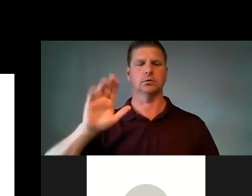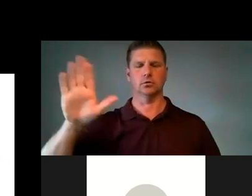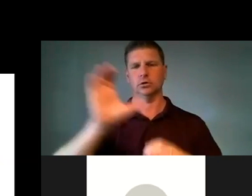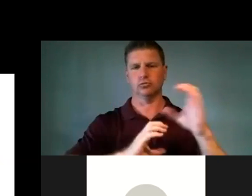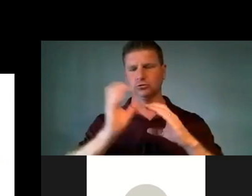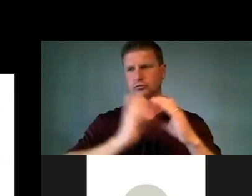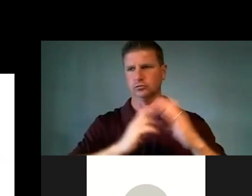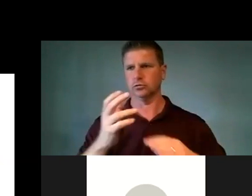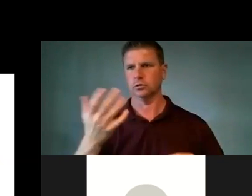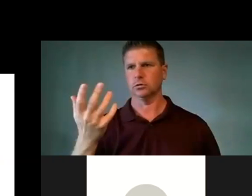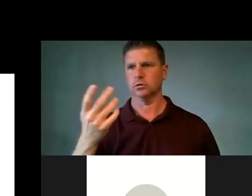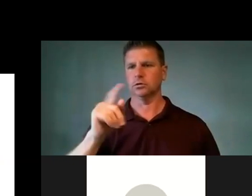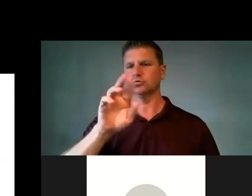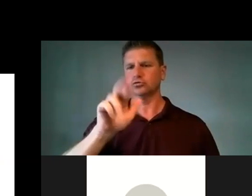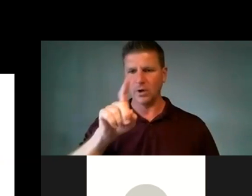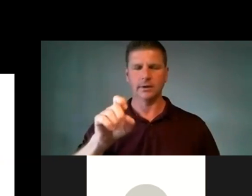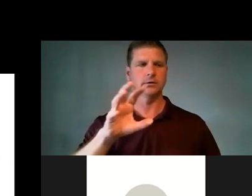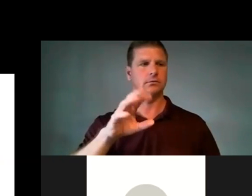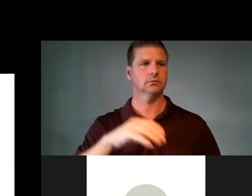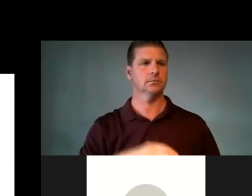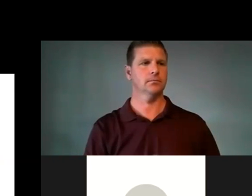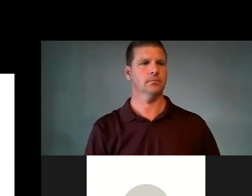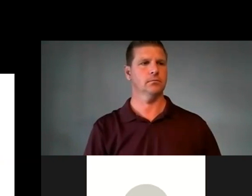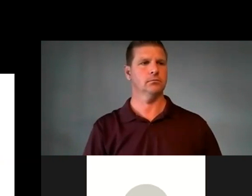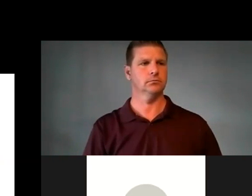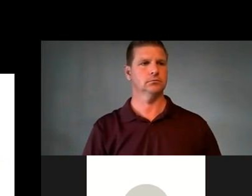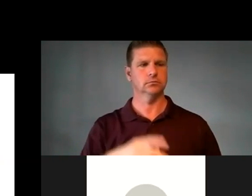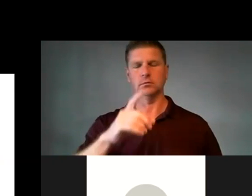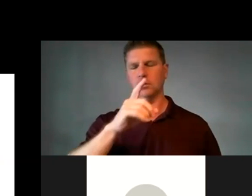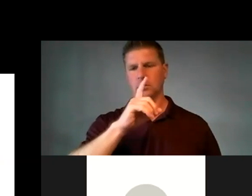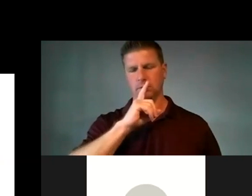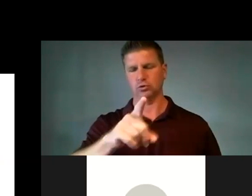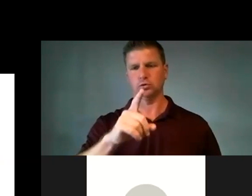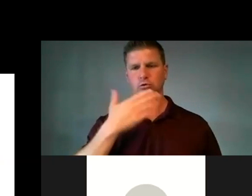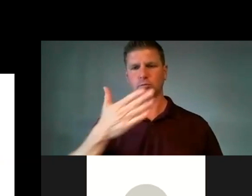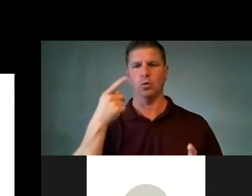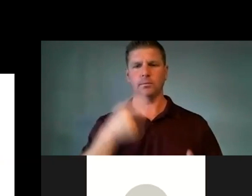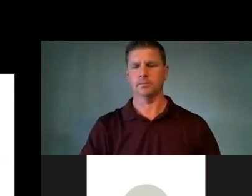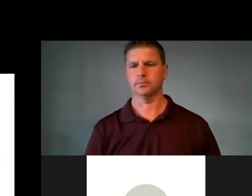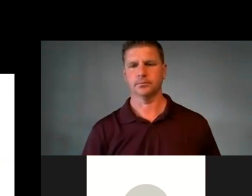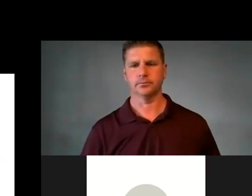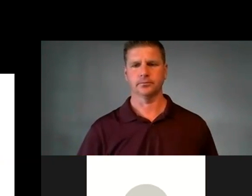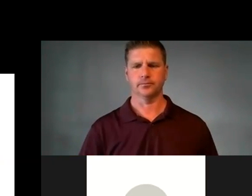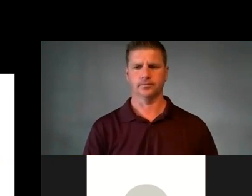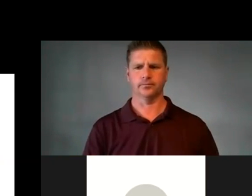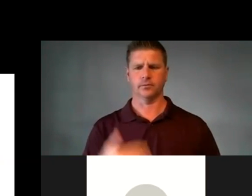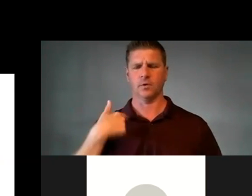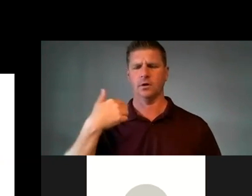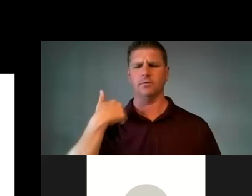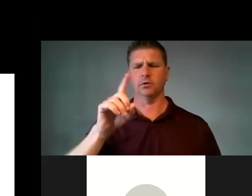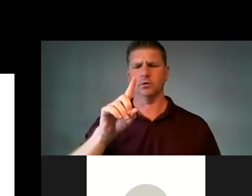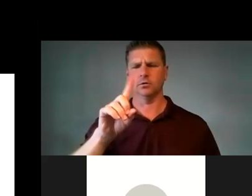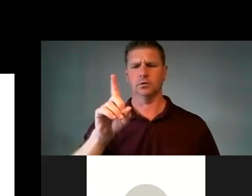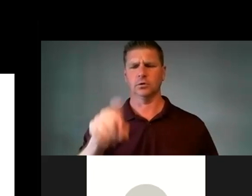building trade unions. Yep. No, Right. I absolutely. That's a very good point. I had a question. Oh, I'm